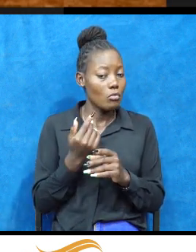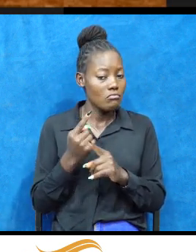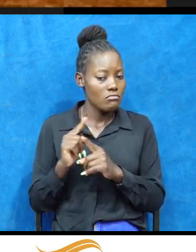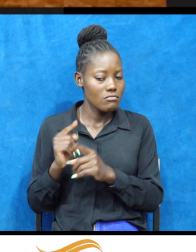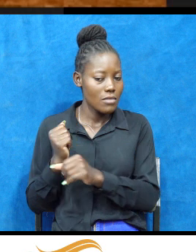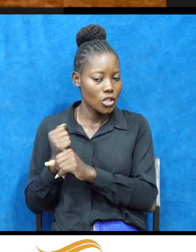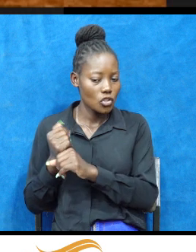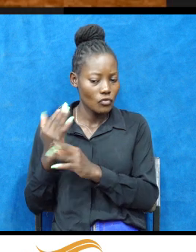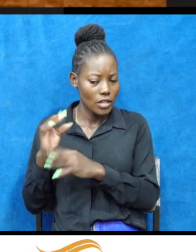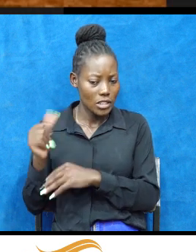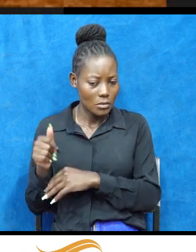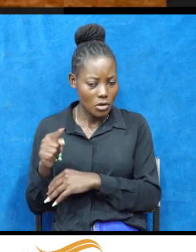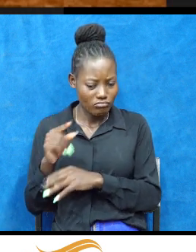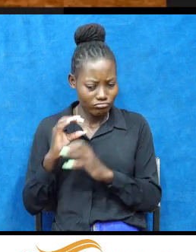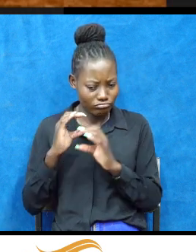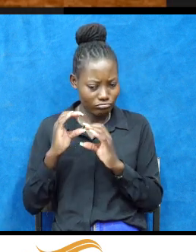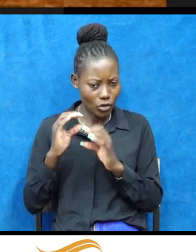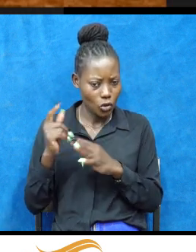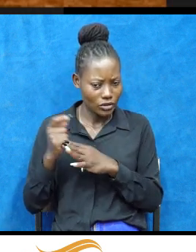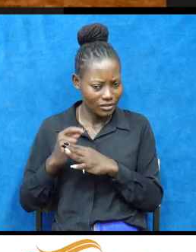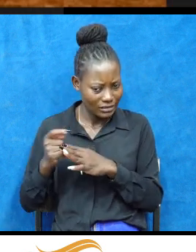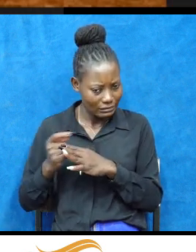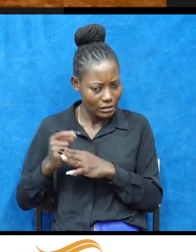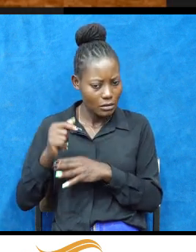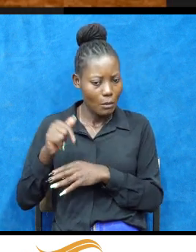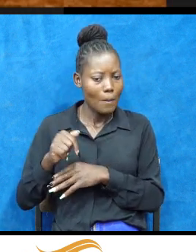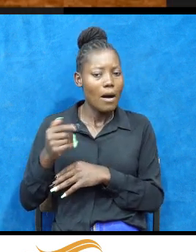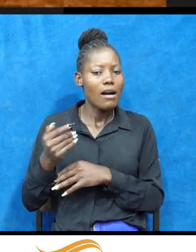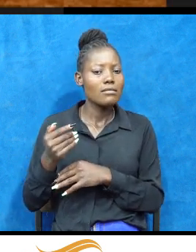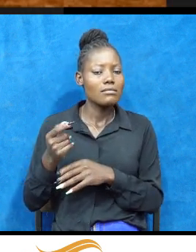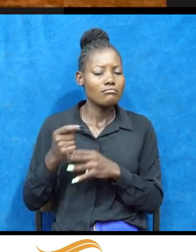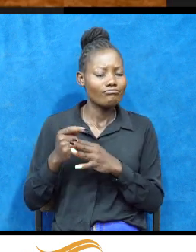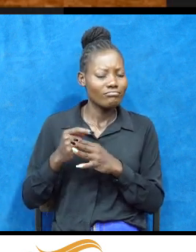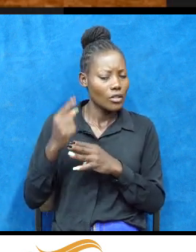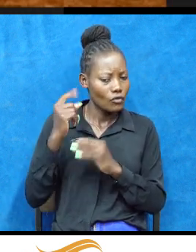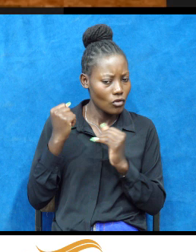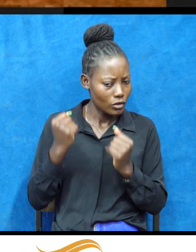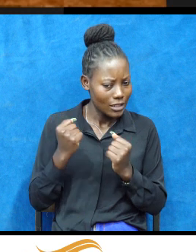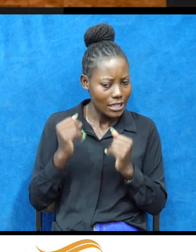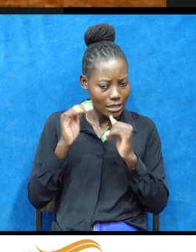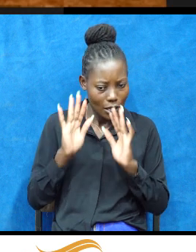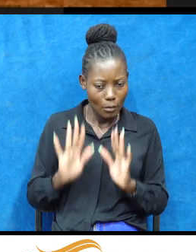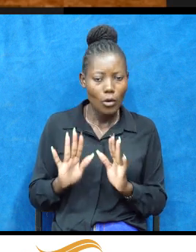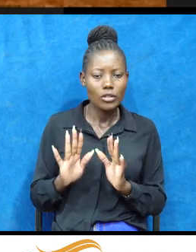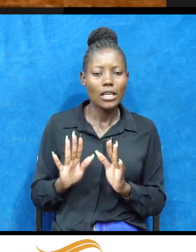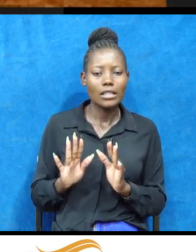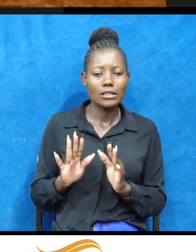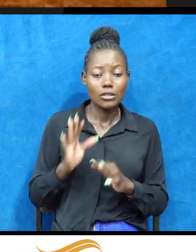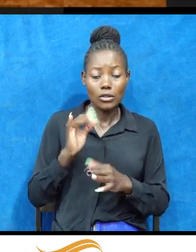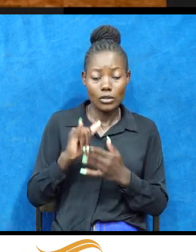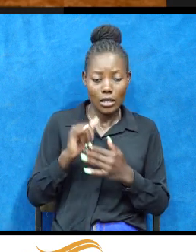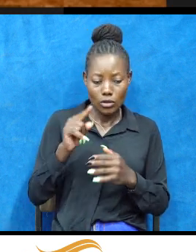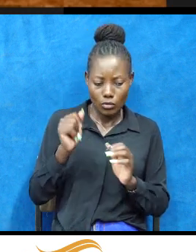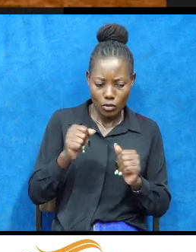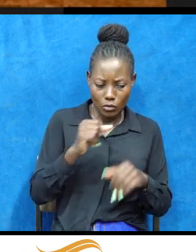over. You have to transfer. You have to be able to transfer that strength to an end product. And in athletics, we want